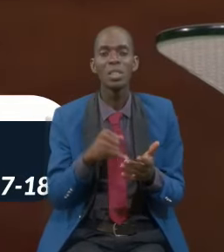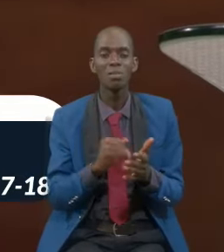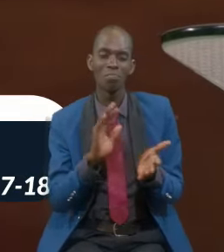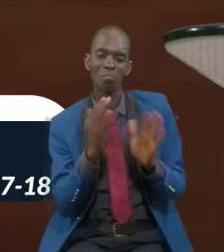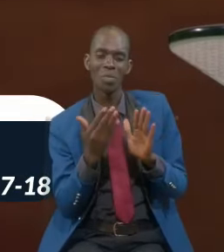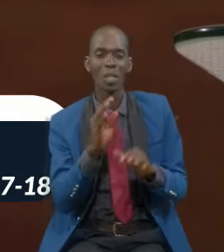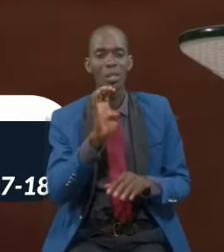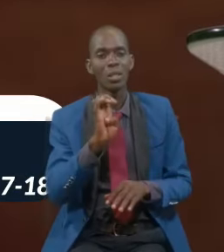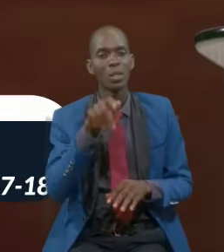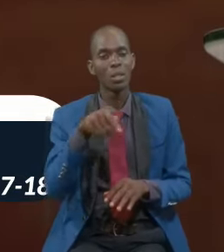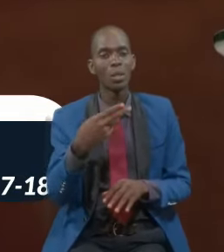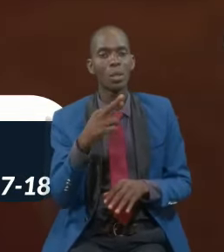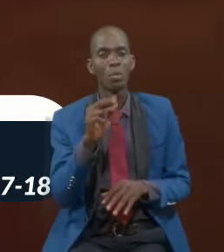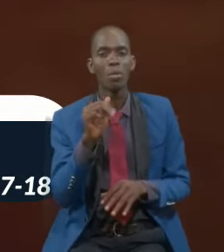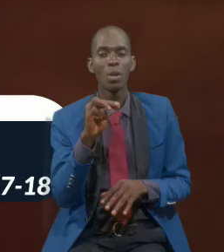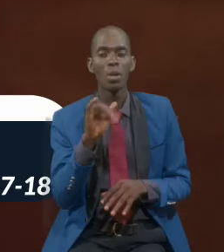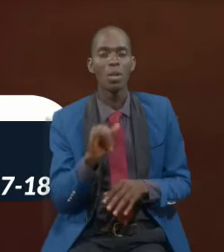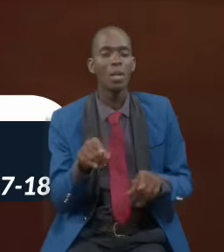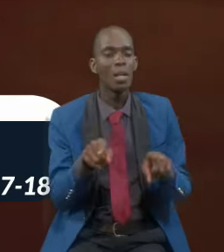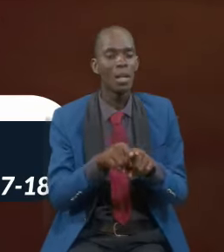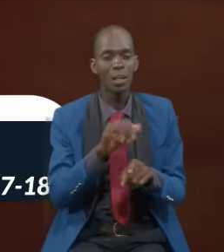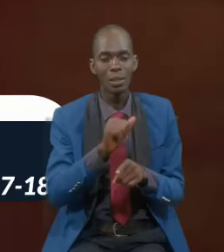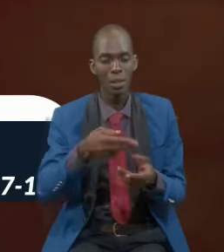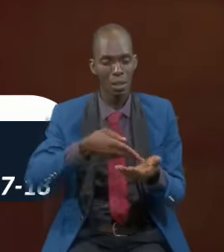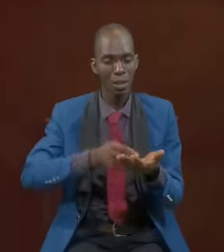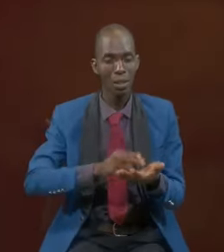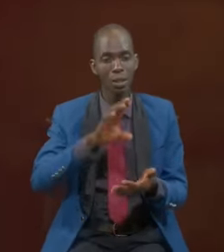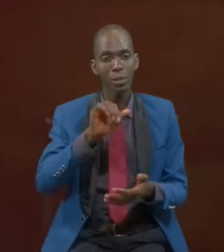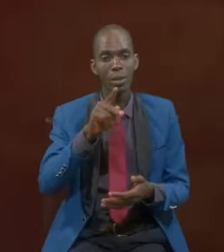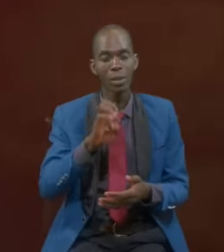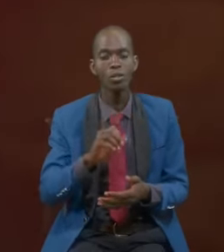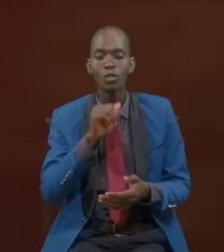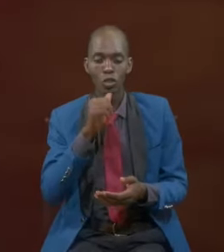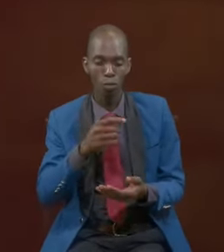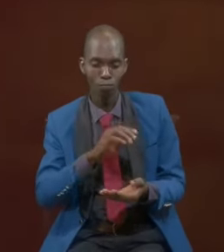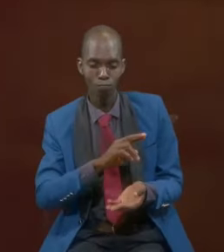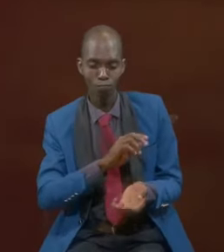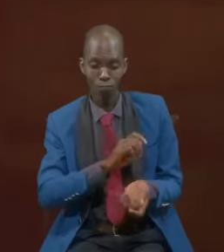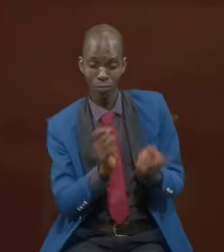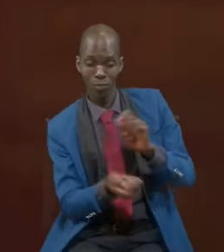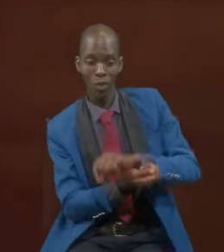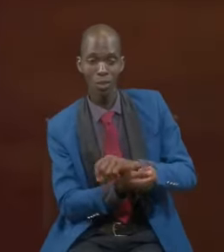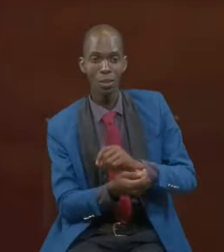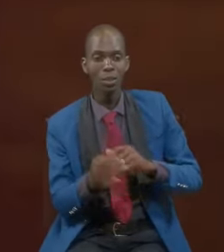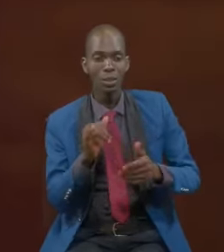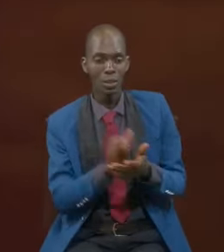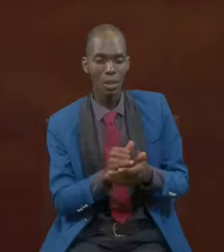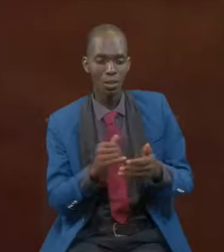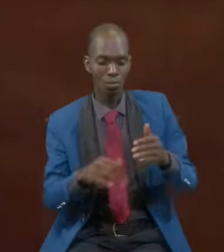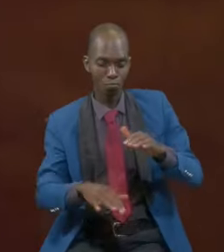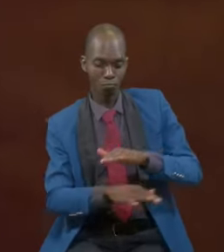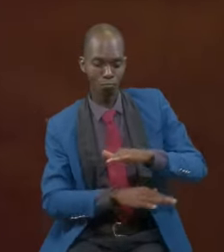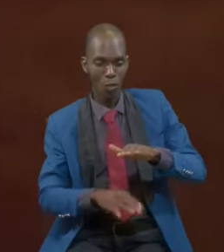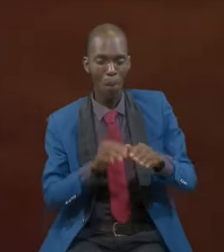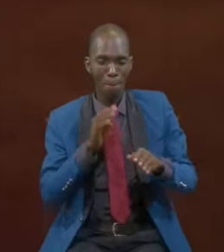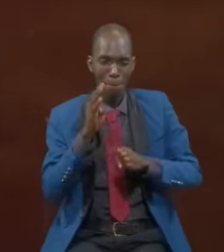it's like a cake not turned over, burnt on one side and raw and